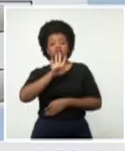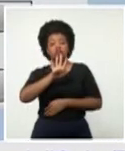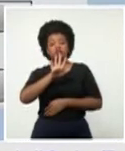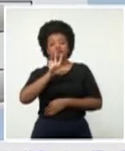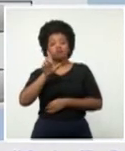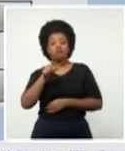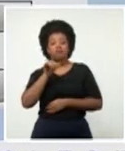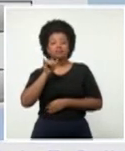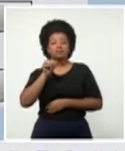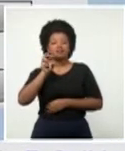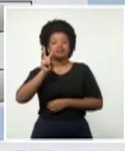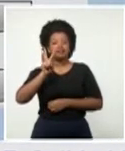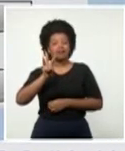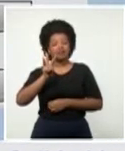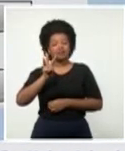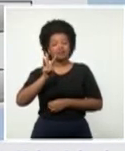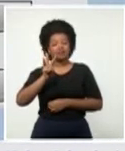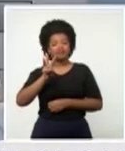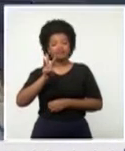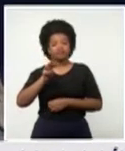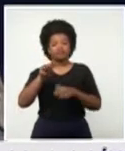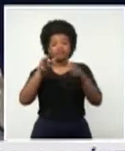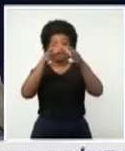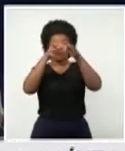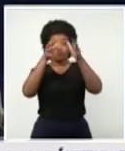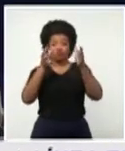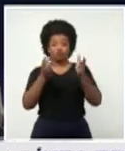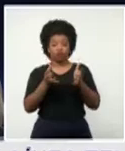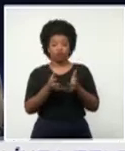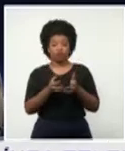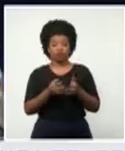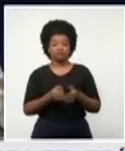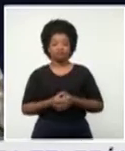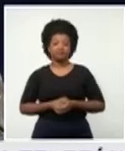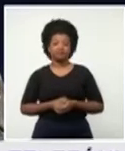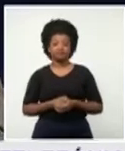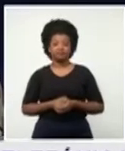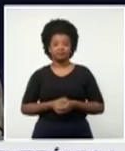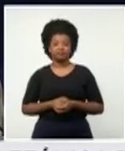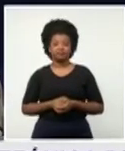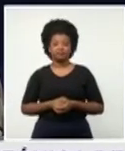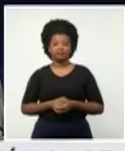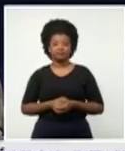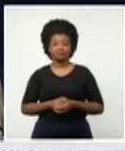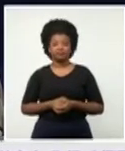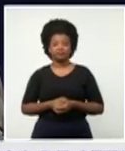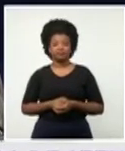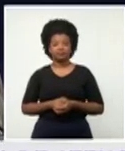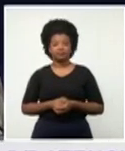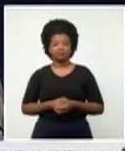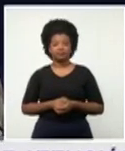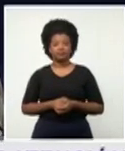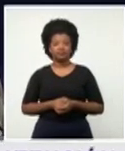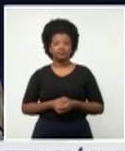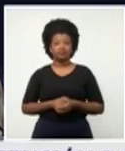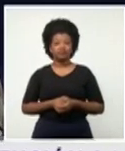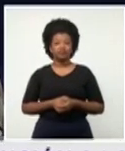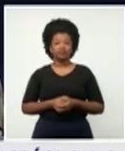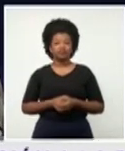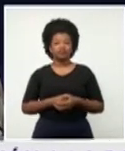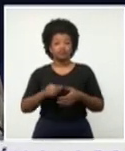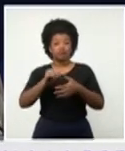5.63% for the world. In the region of the Americas, it